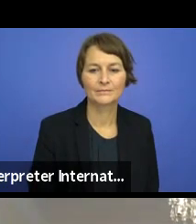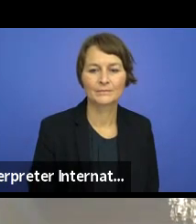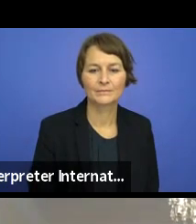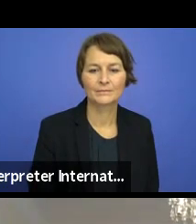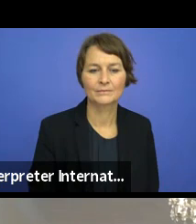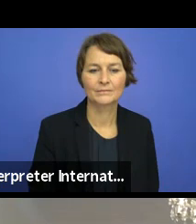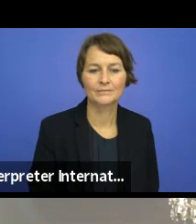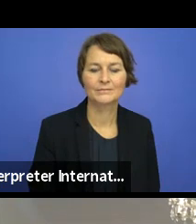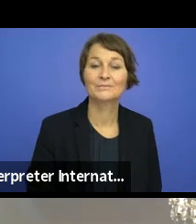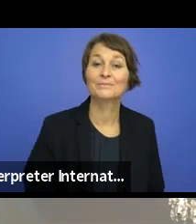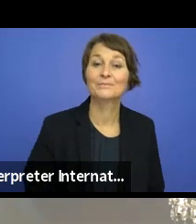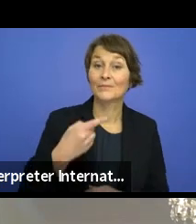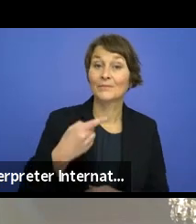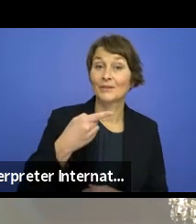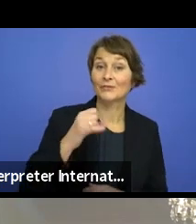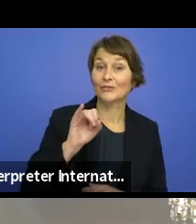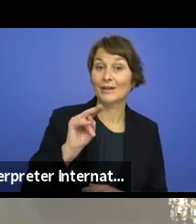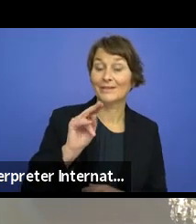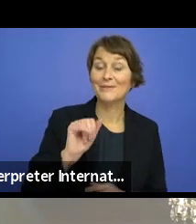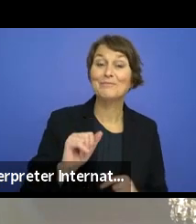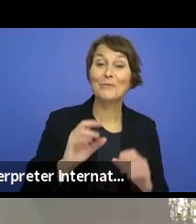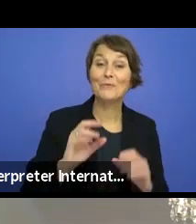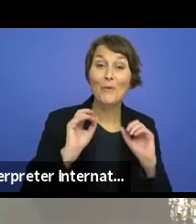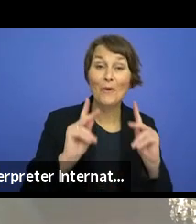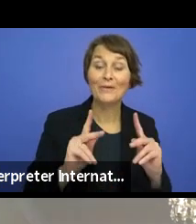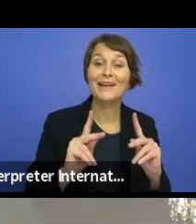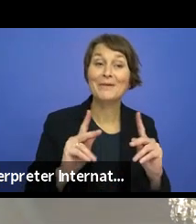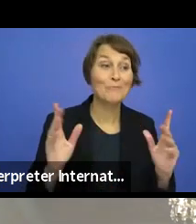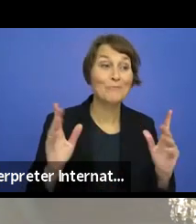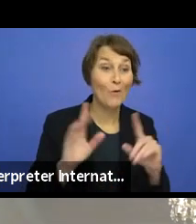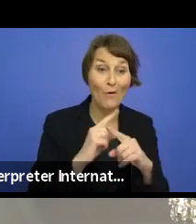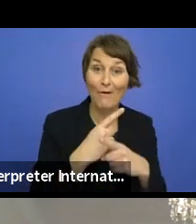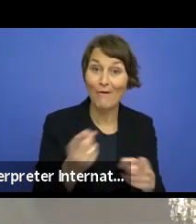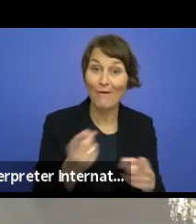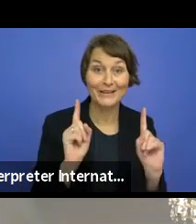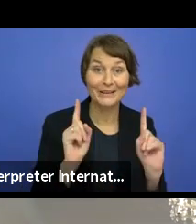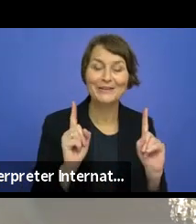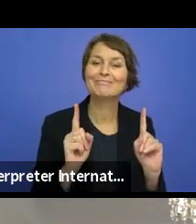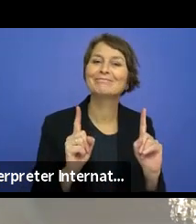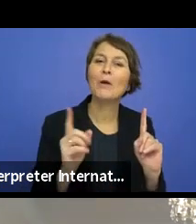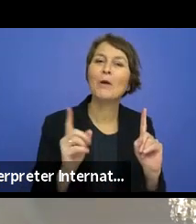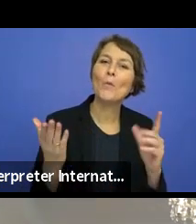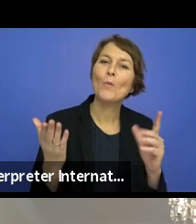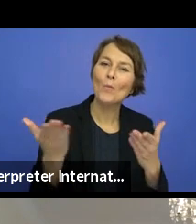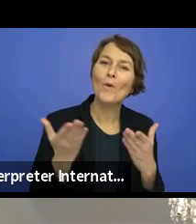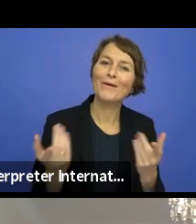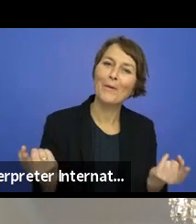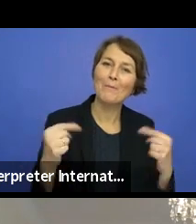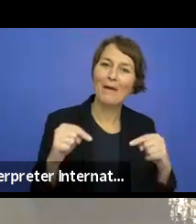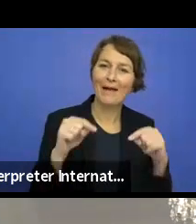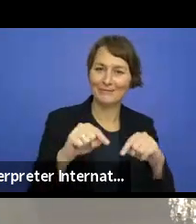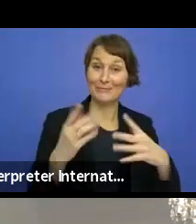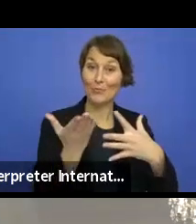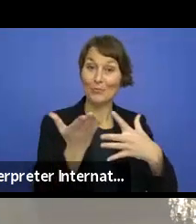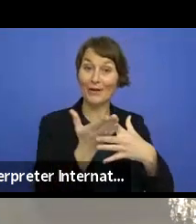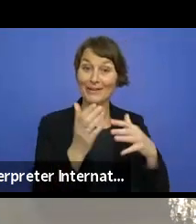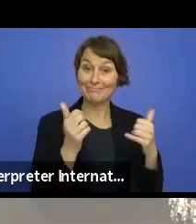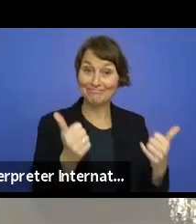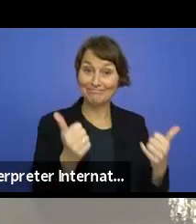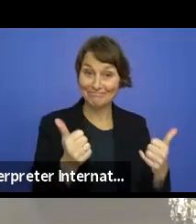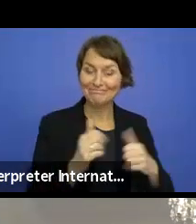All right, we are all here. Welcome back from the break, everyone. We hope you had a